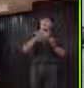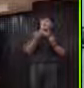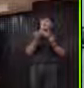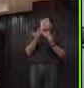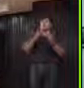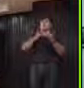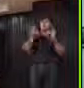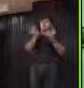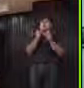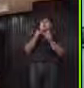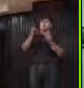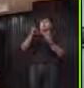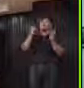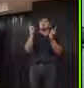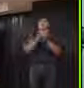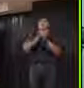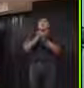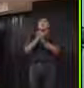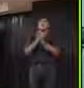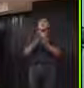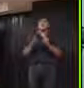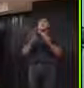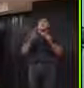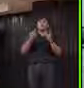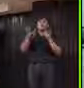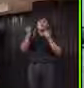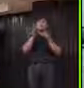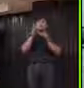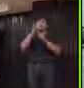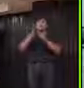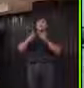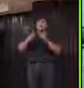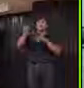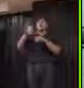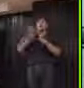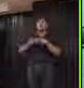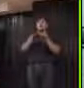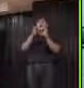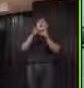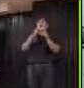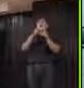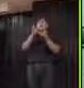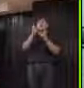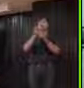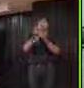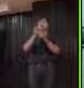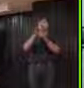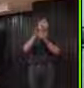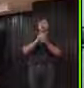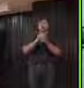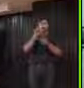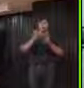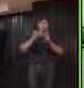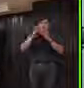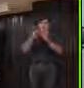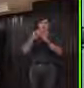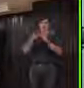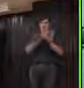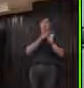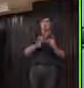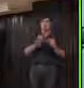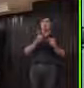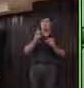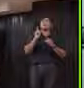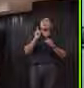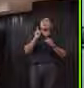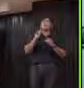been shortchanged. Kashmiris have both Abdullah family the state and Gandhi Nehru family and the Pandits have been in Delhi. They have